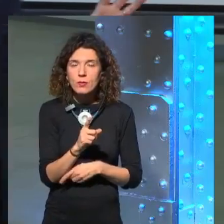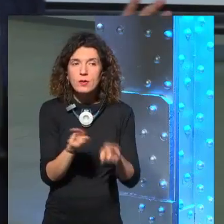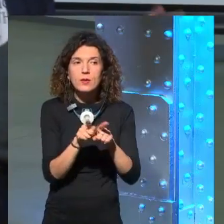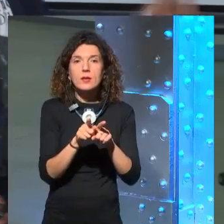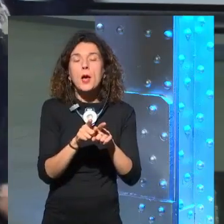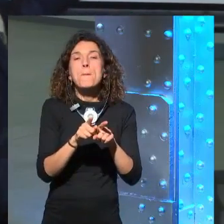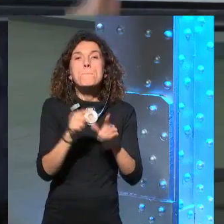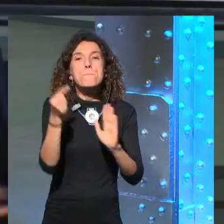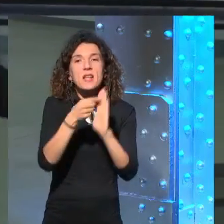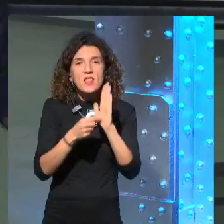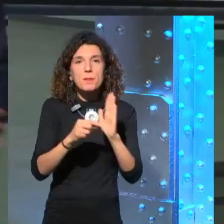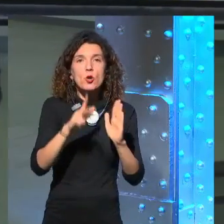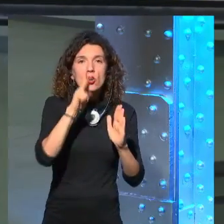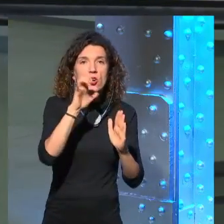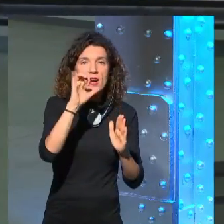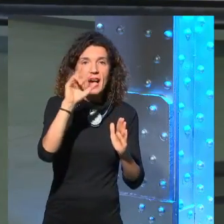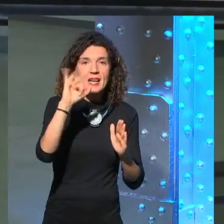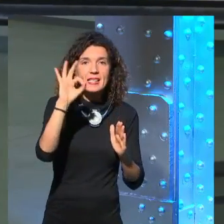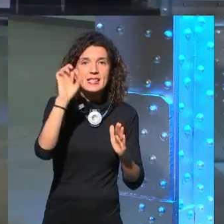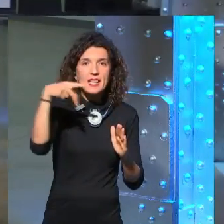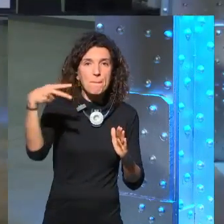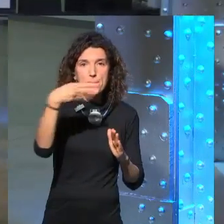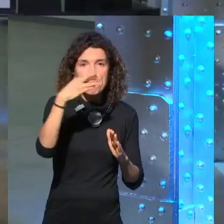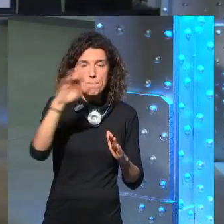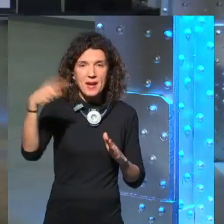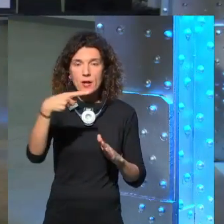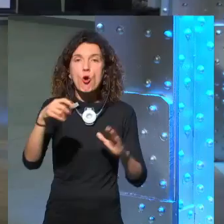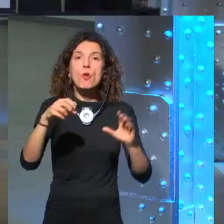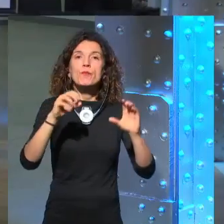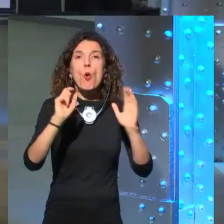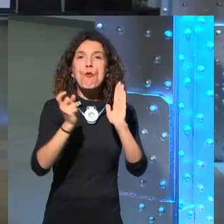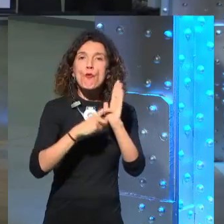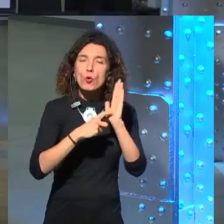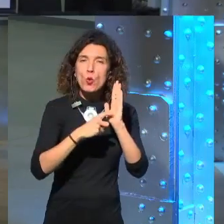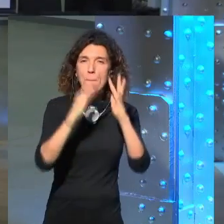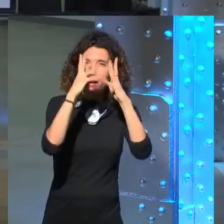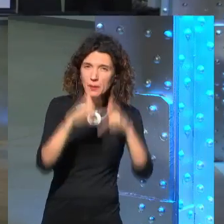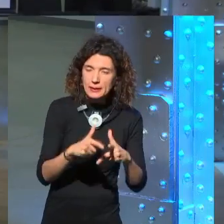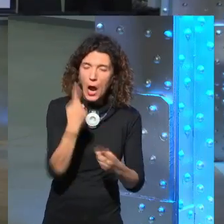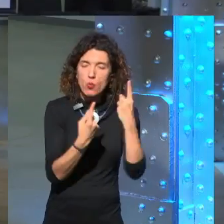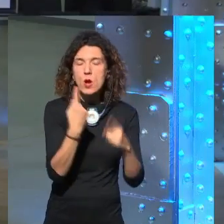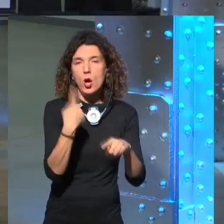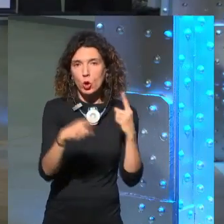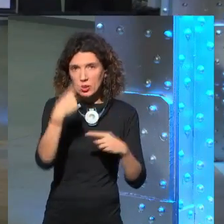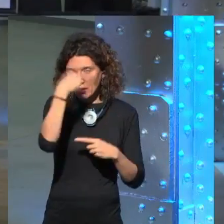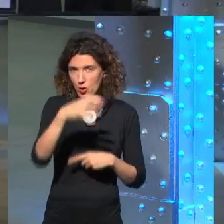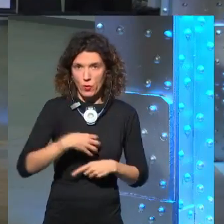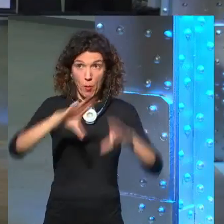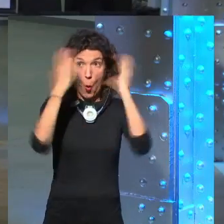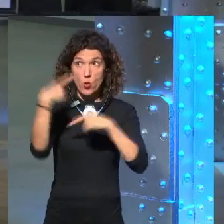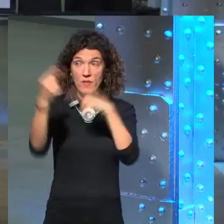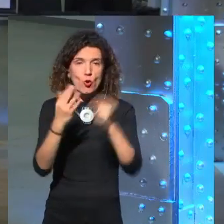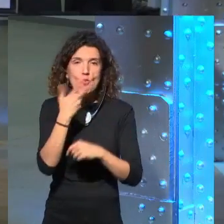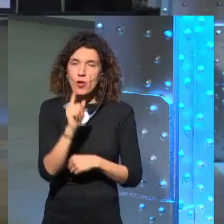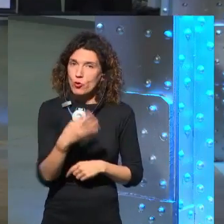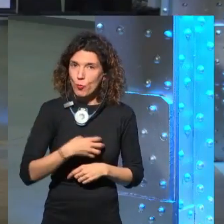Heisenberg articulated in a mathematical formula that there are things that we cannot know about our universe. In particular,